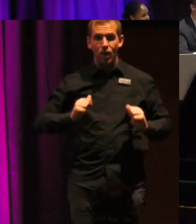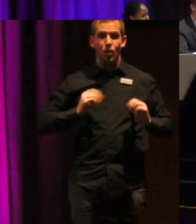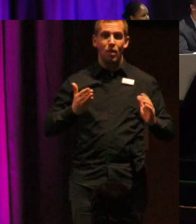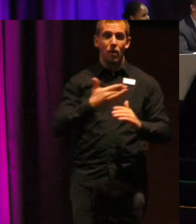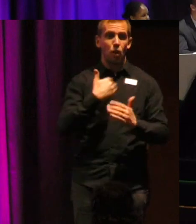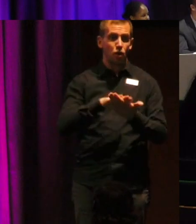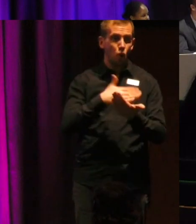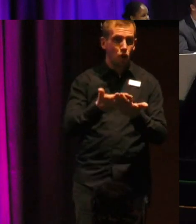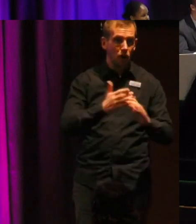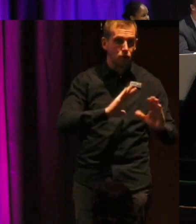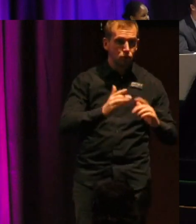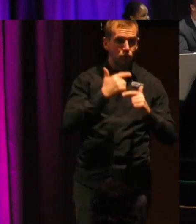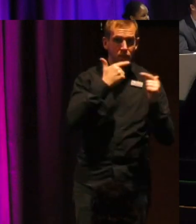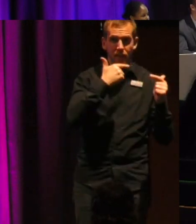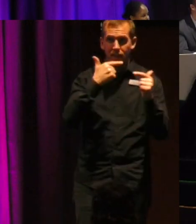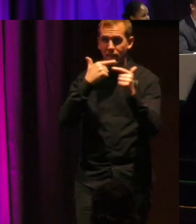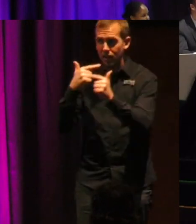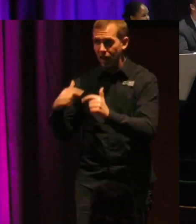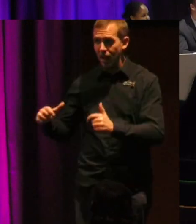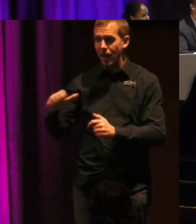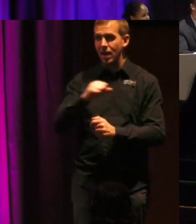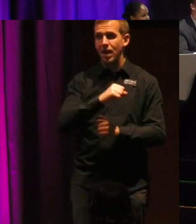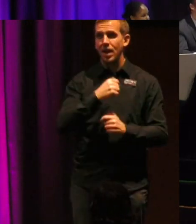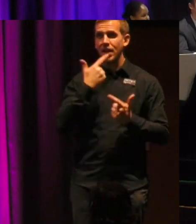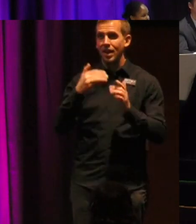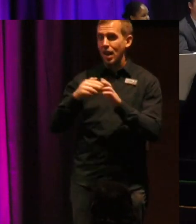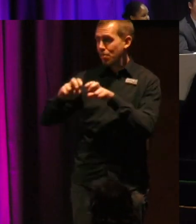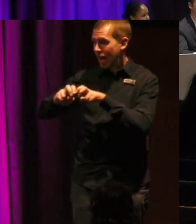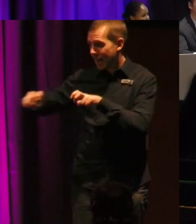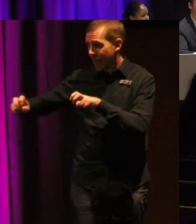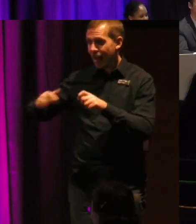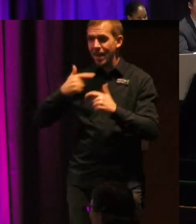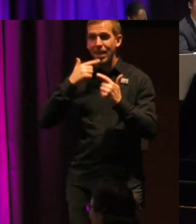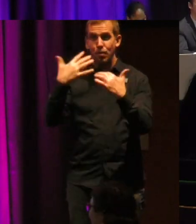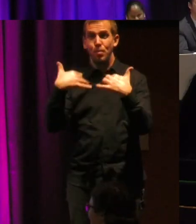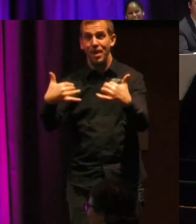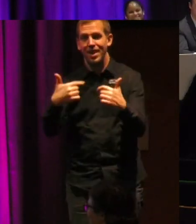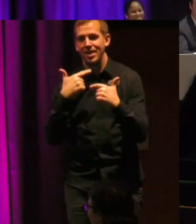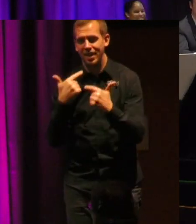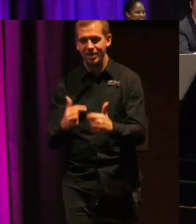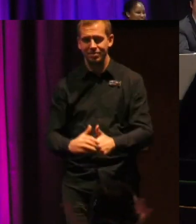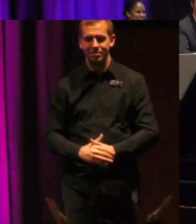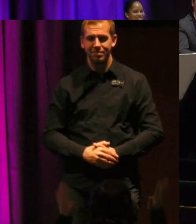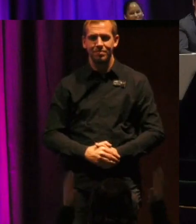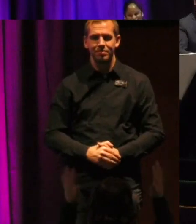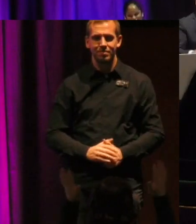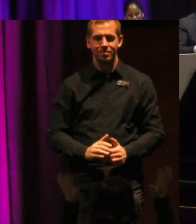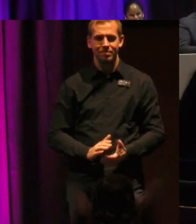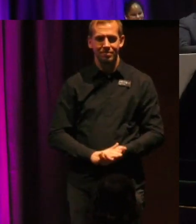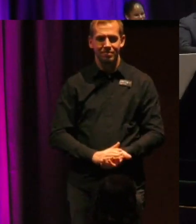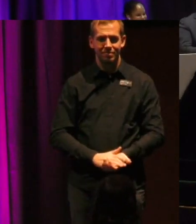our interpreters. So thank you to all of them, and thank you to the panelists, and thank you to the audience. Thank you.